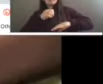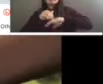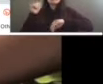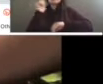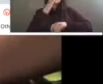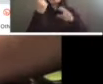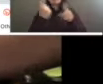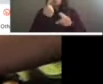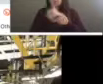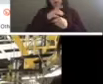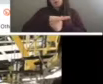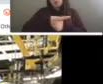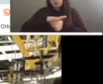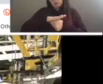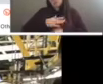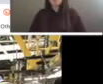go.